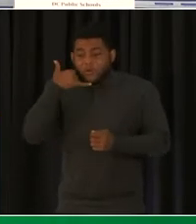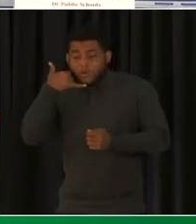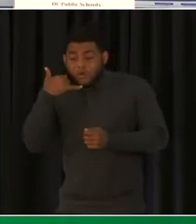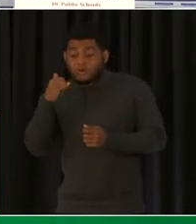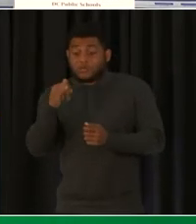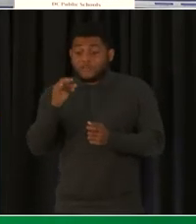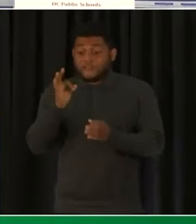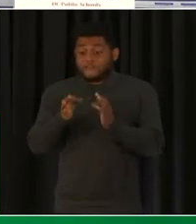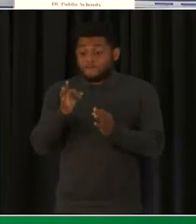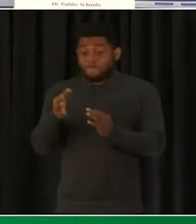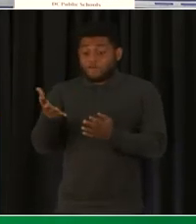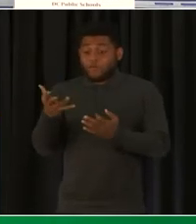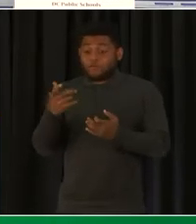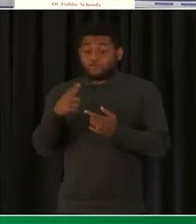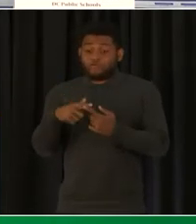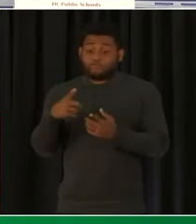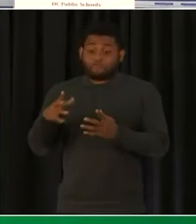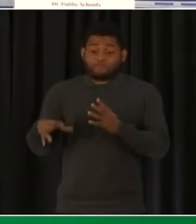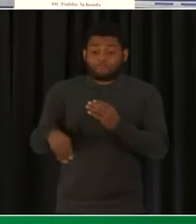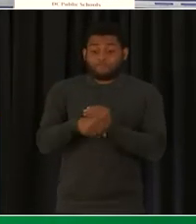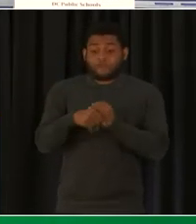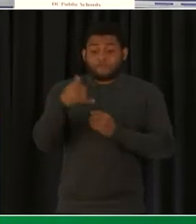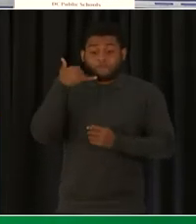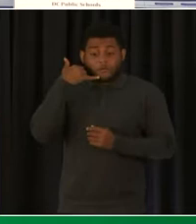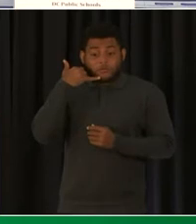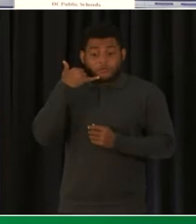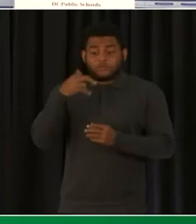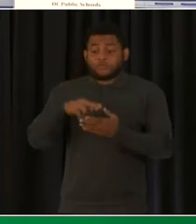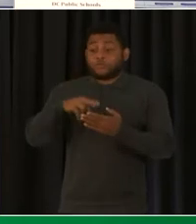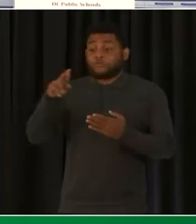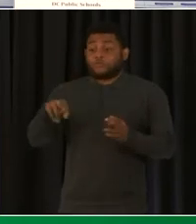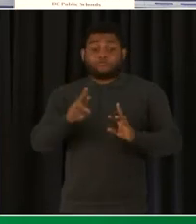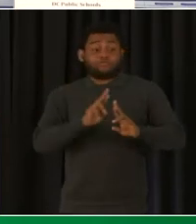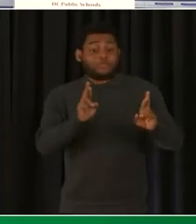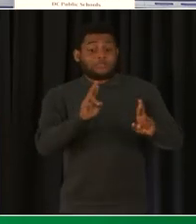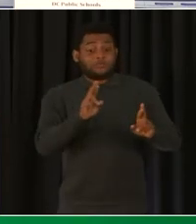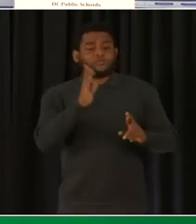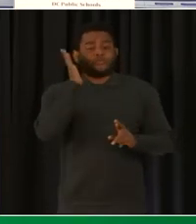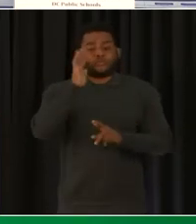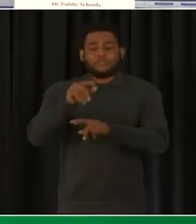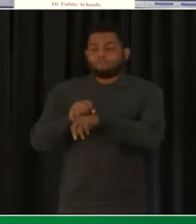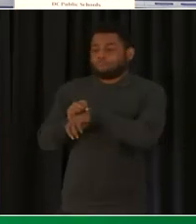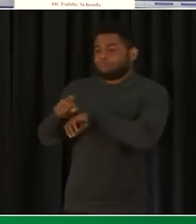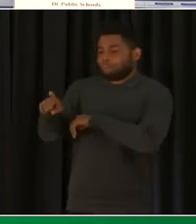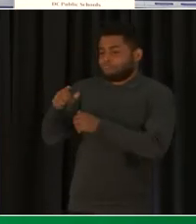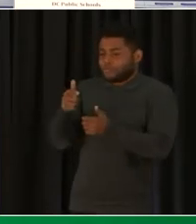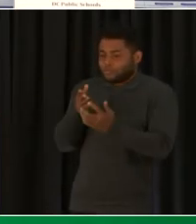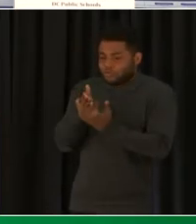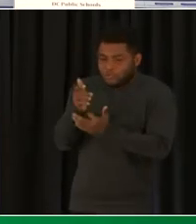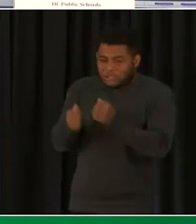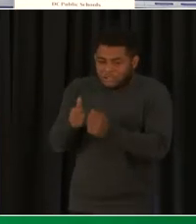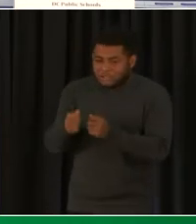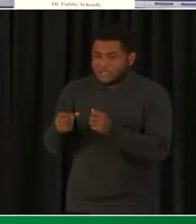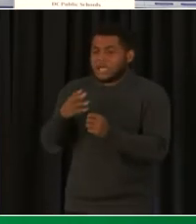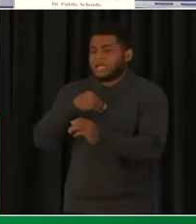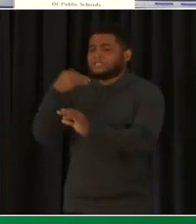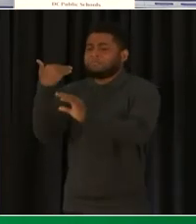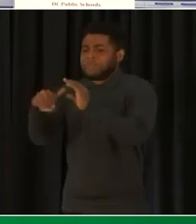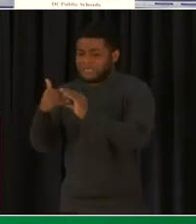entered their cell phone number when those results come in, or by email.